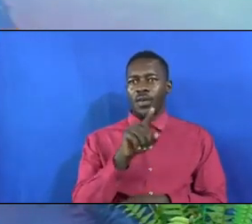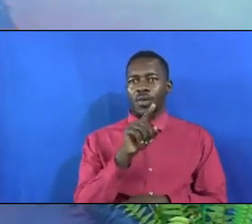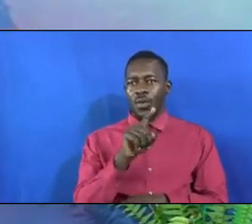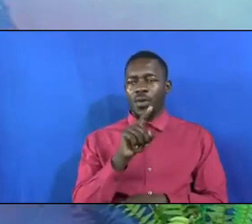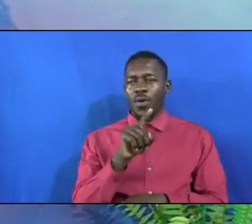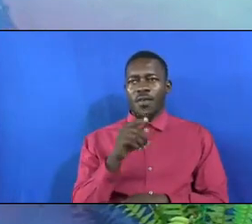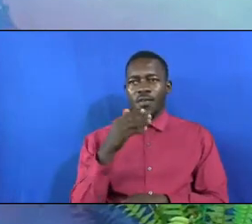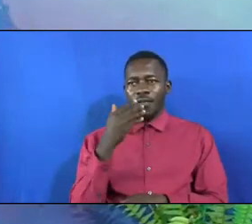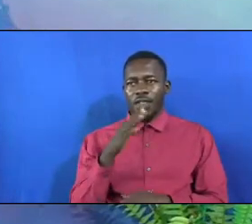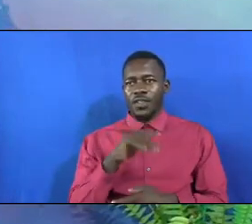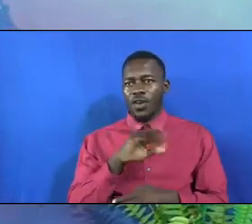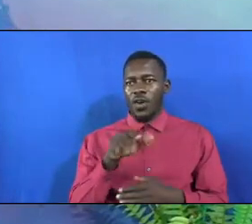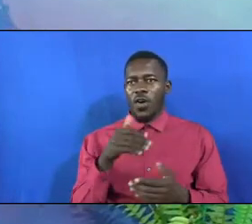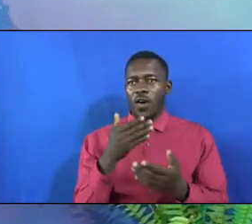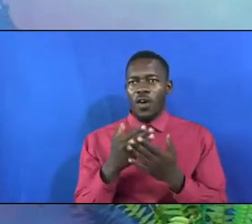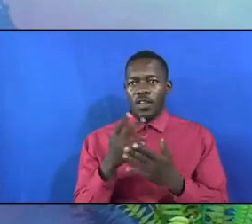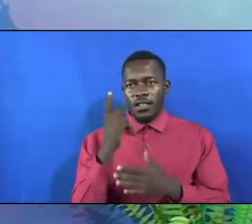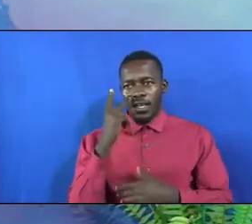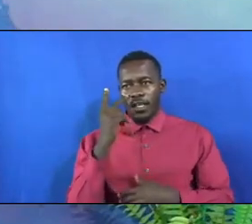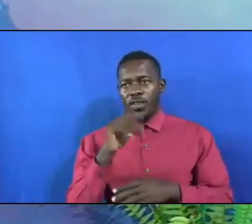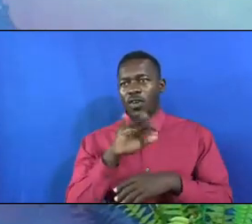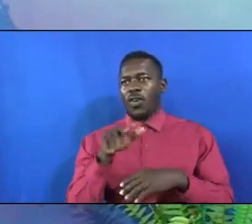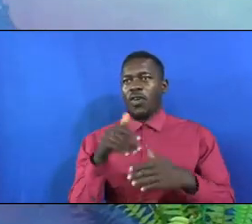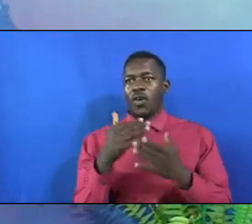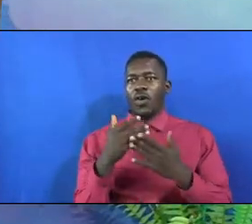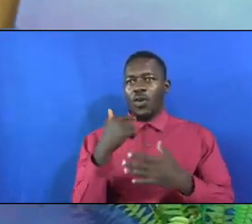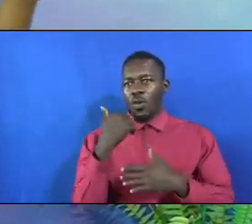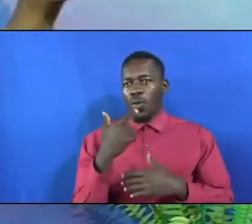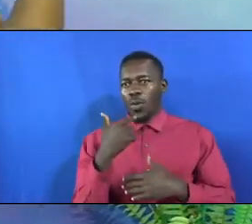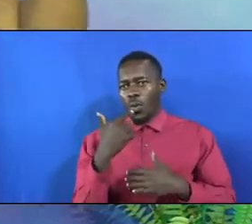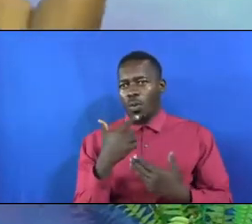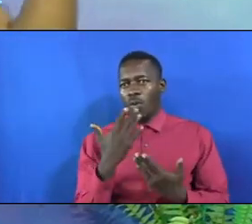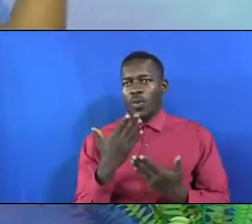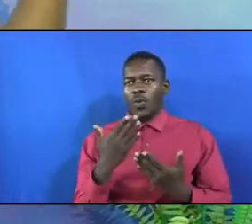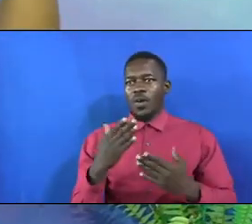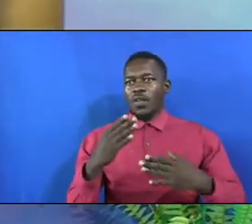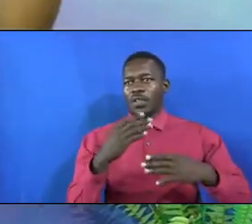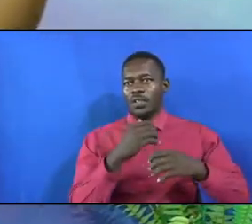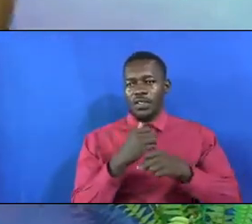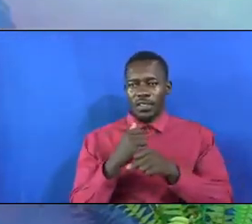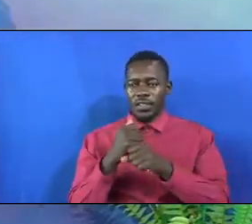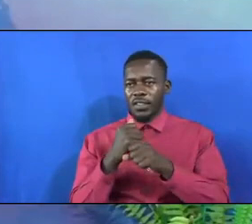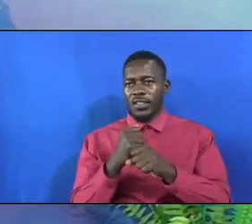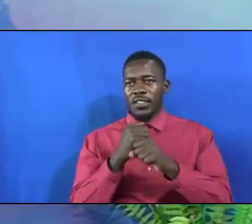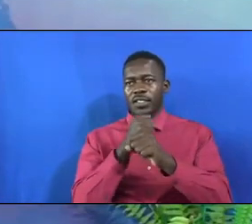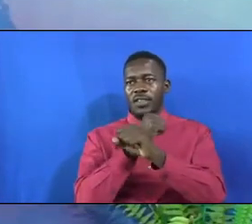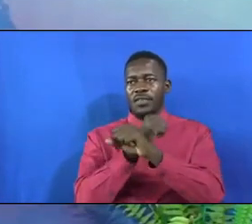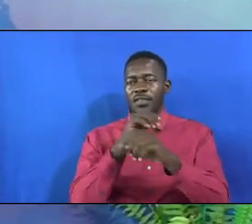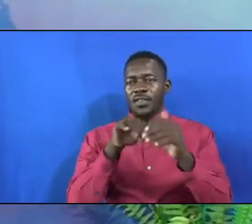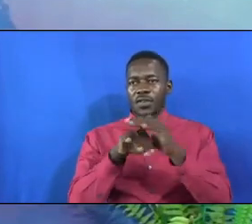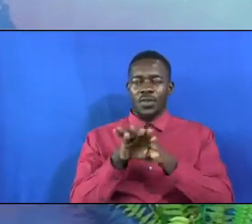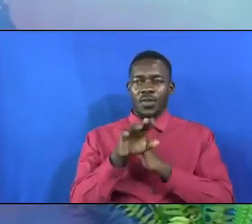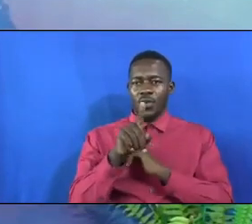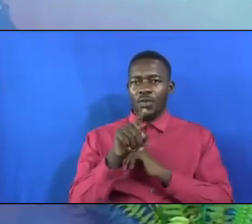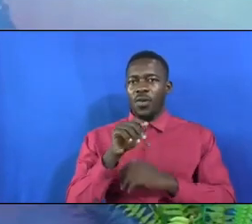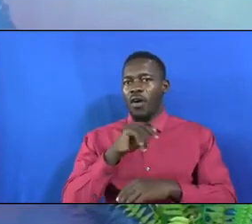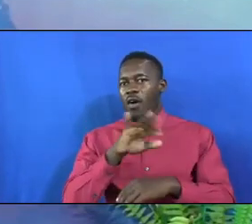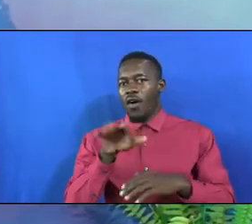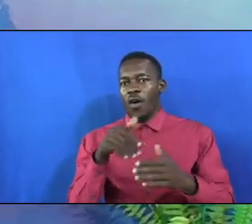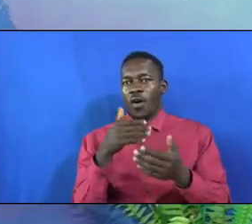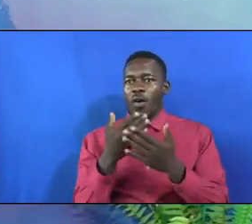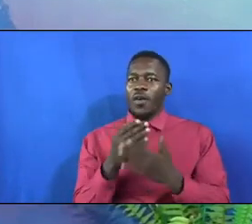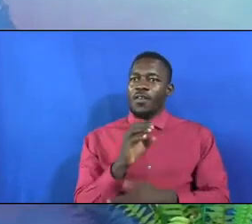you, children of God, for whoever fears the Lord, God takes notice of that.